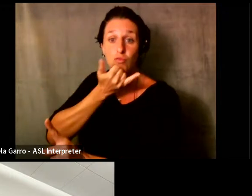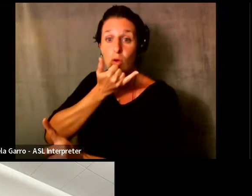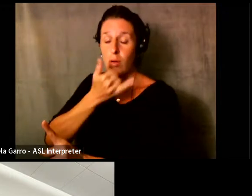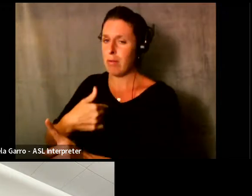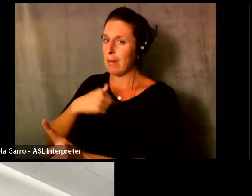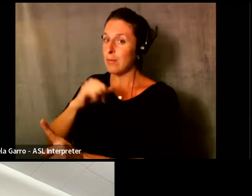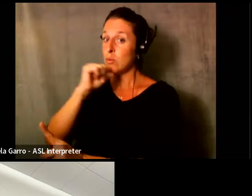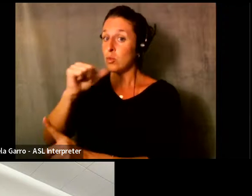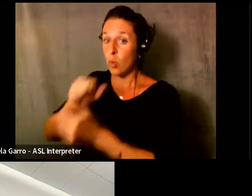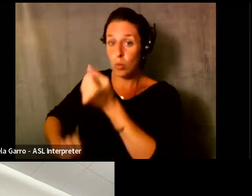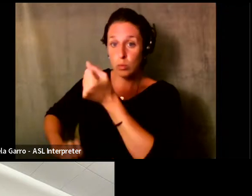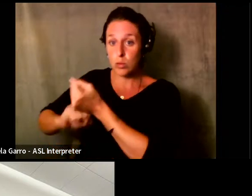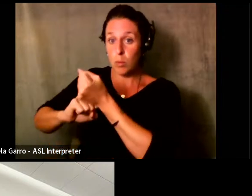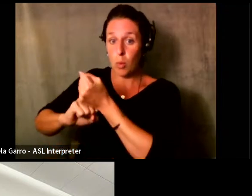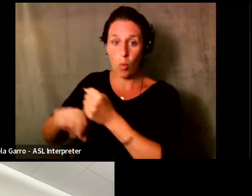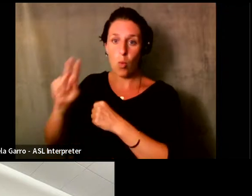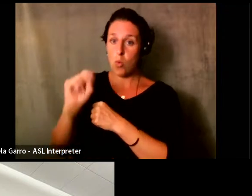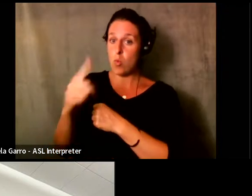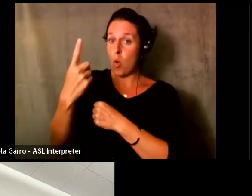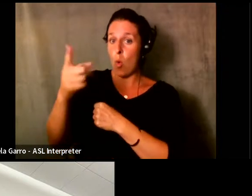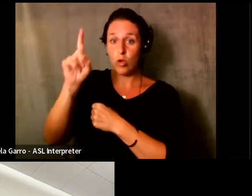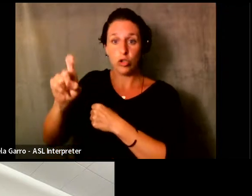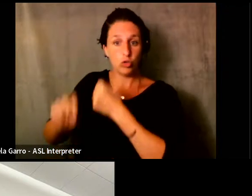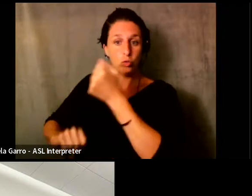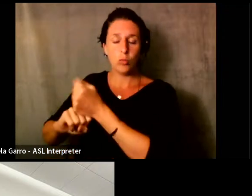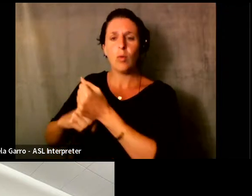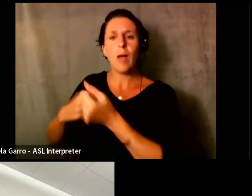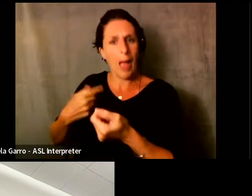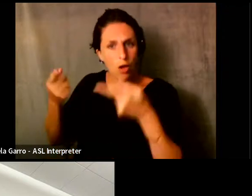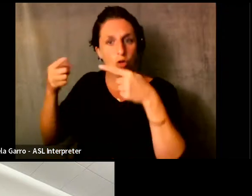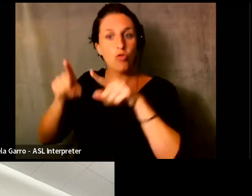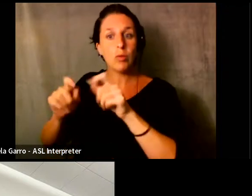support it. Nobody should support it. I agree with you.